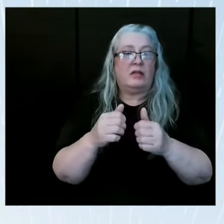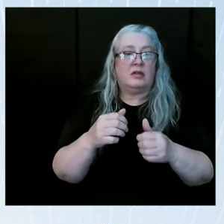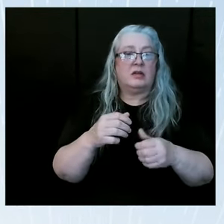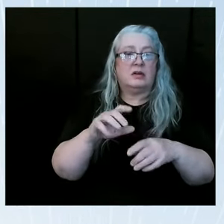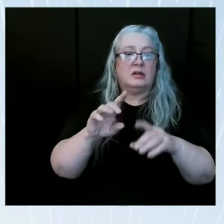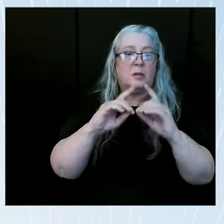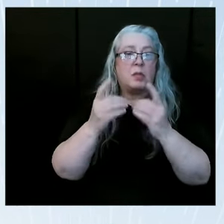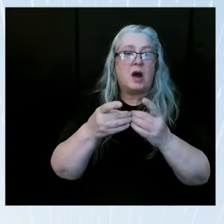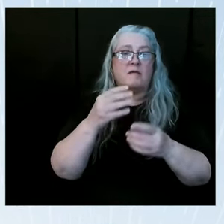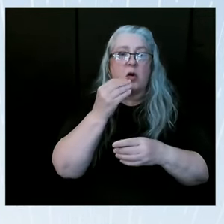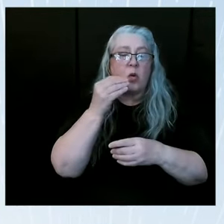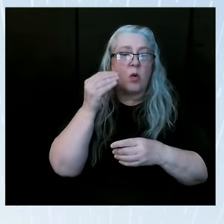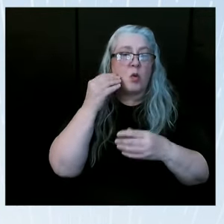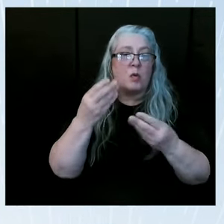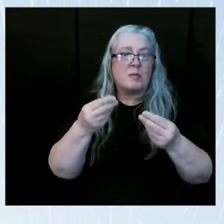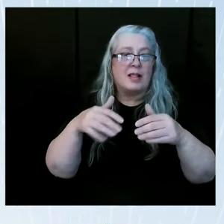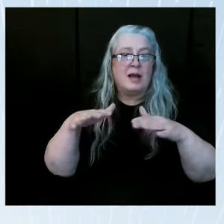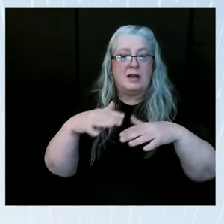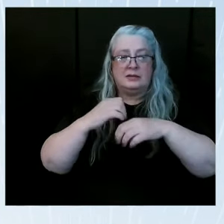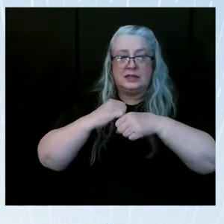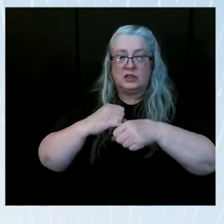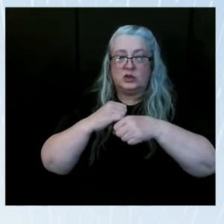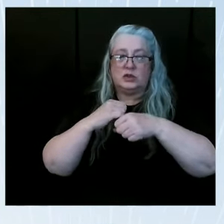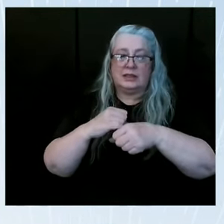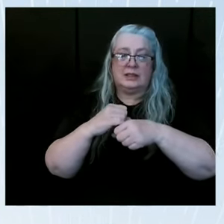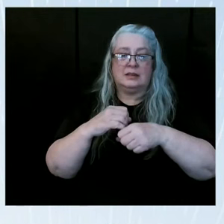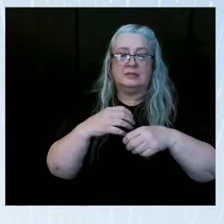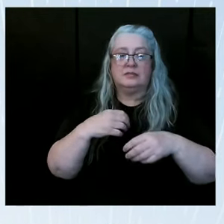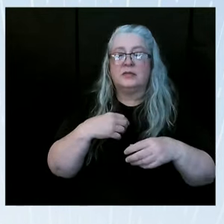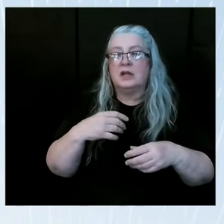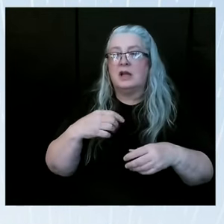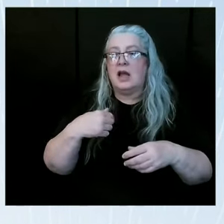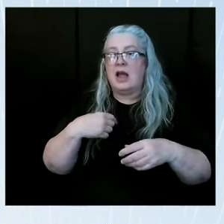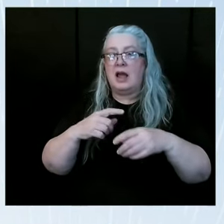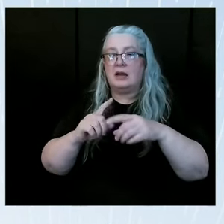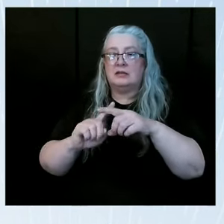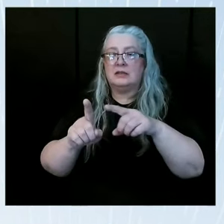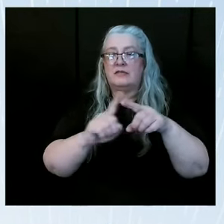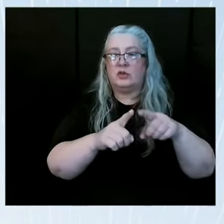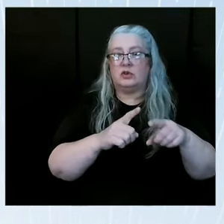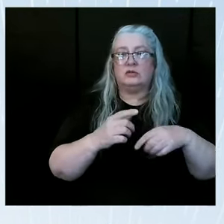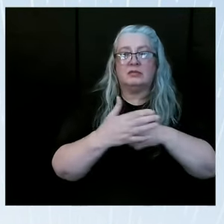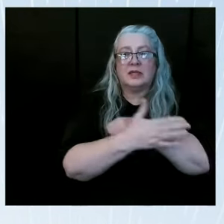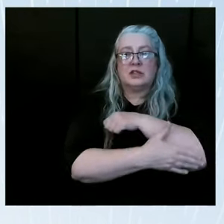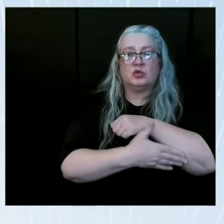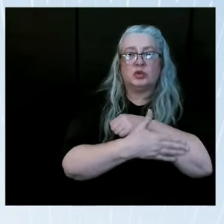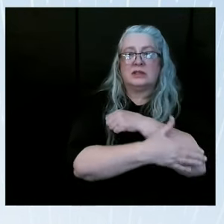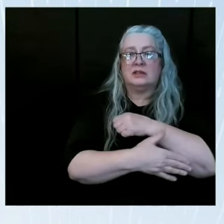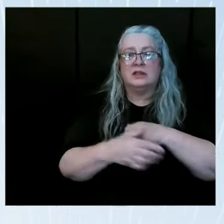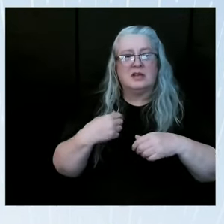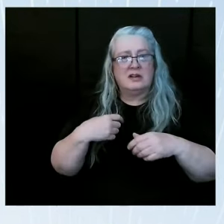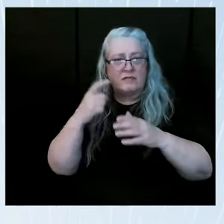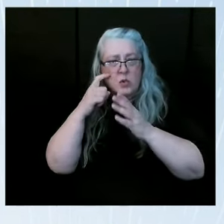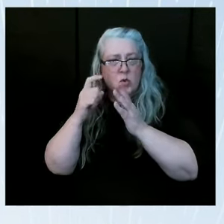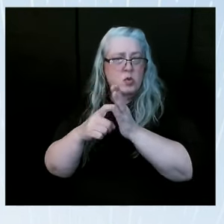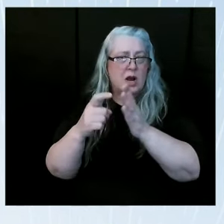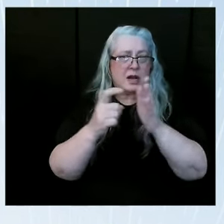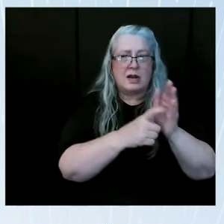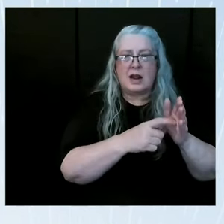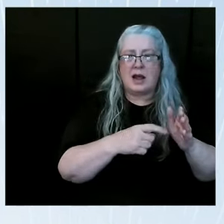Triangle countries and Mexico to dismantle the most dangerous human trafficking and human smuggling